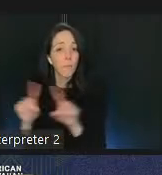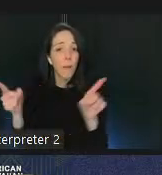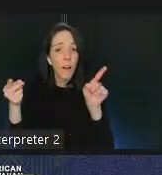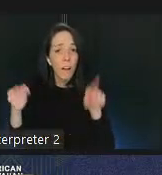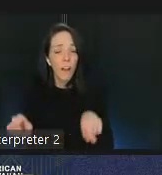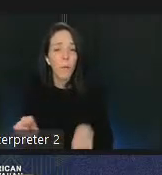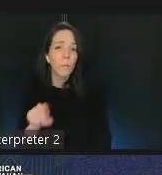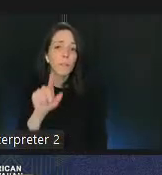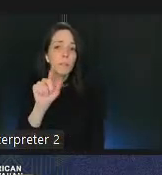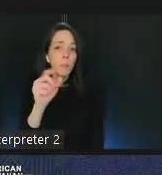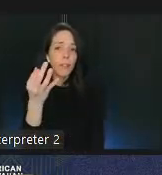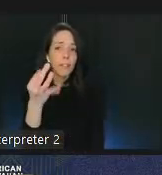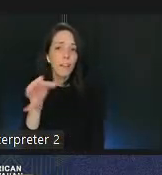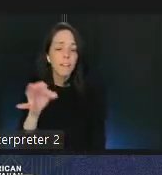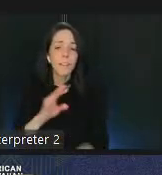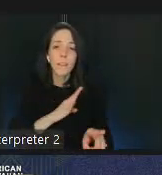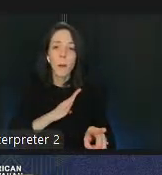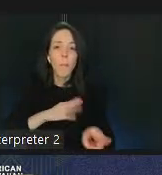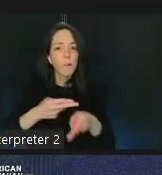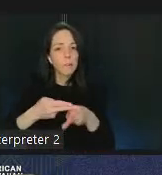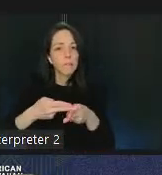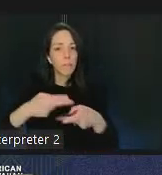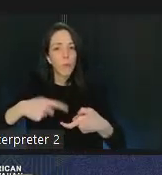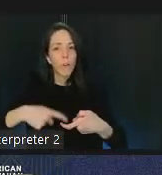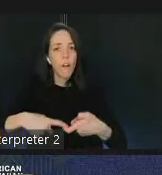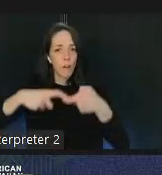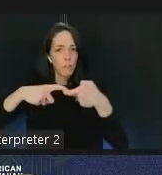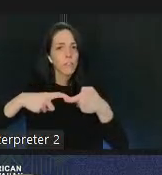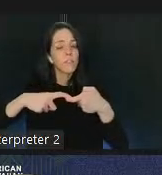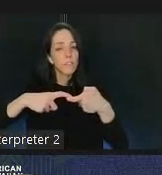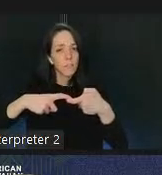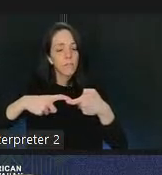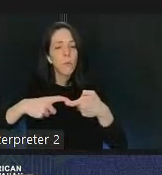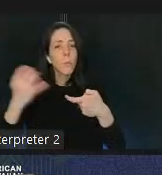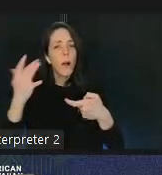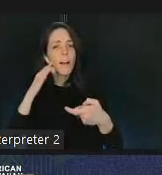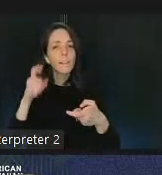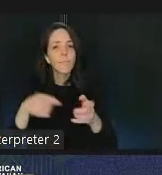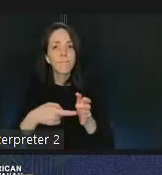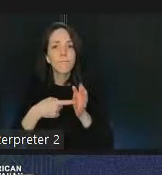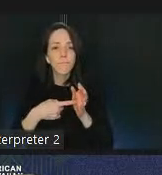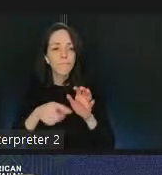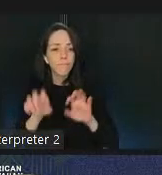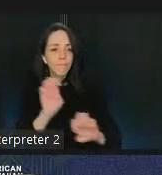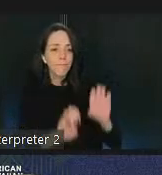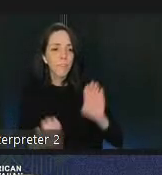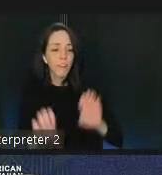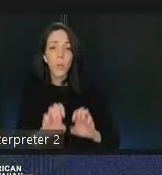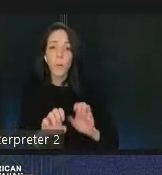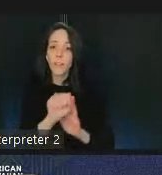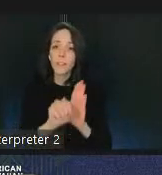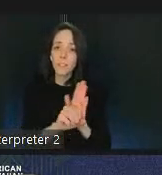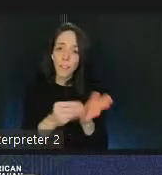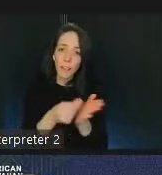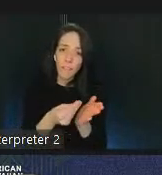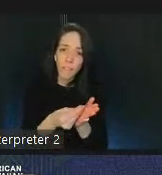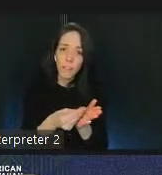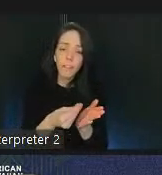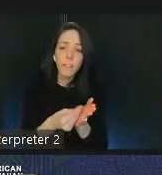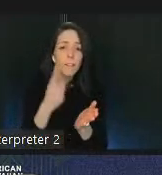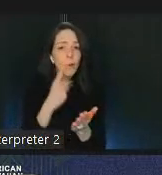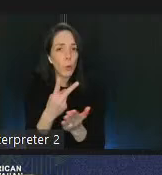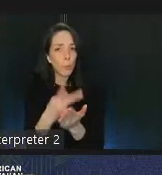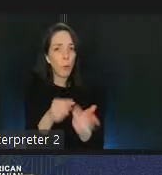the board temporarily halted this funding formula in order to evaluate the state funding to both the conciliation and Law Library